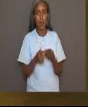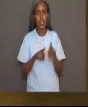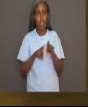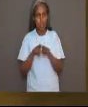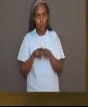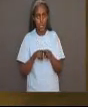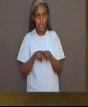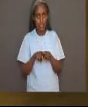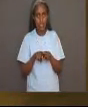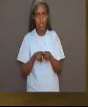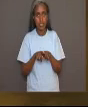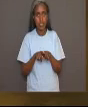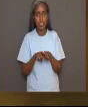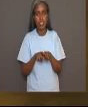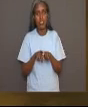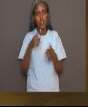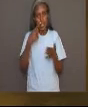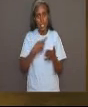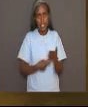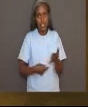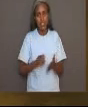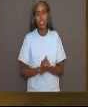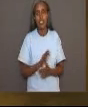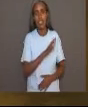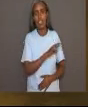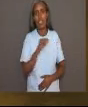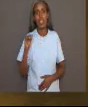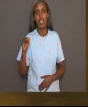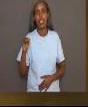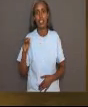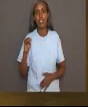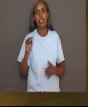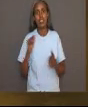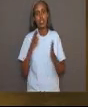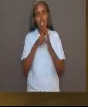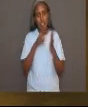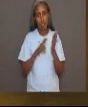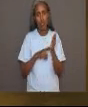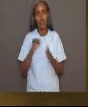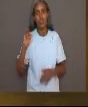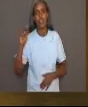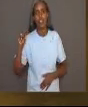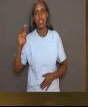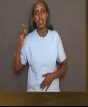about arguments, validity, and the rules of